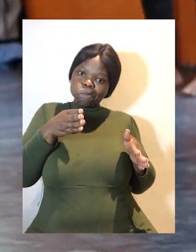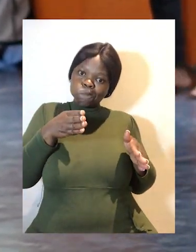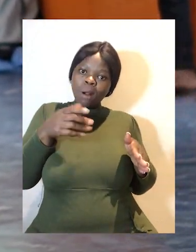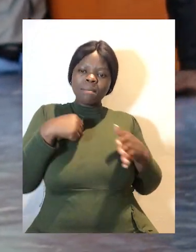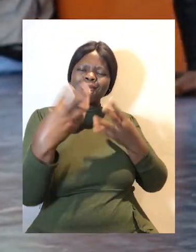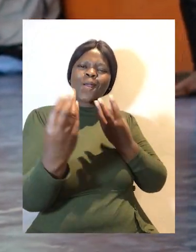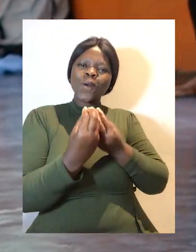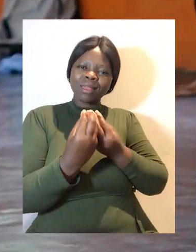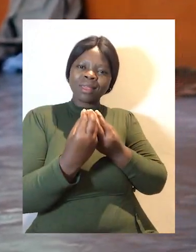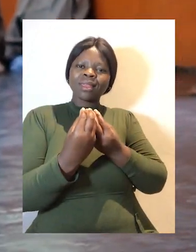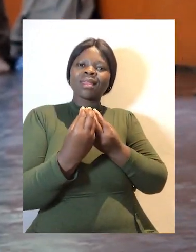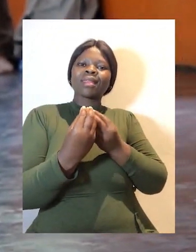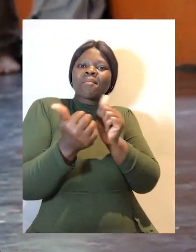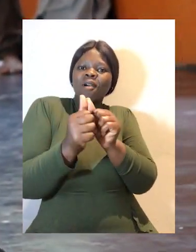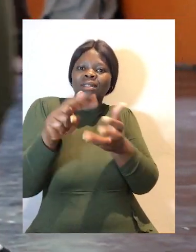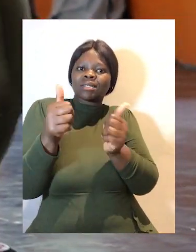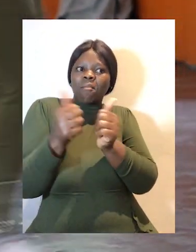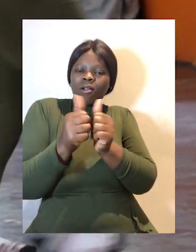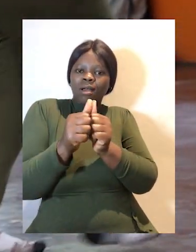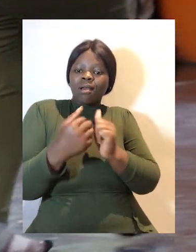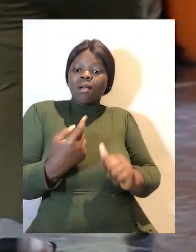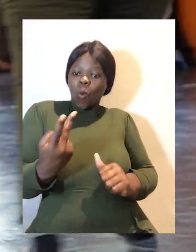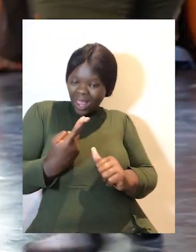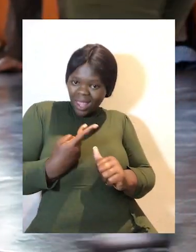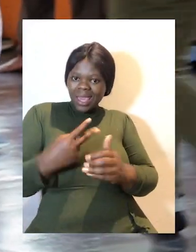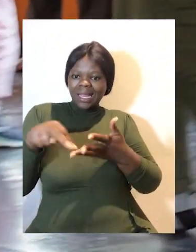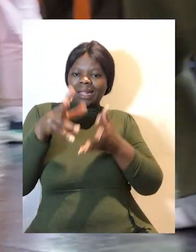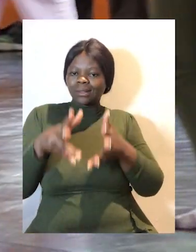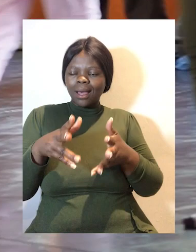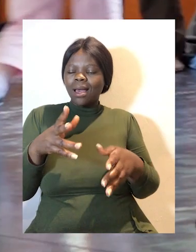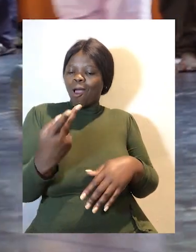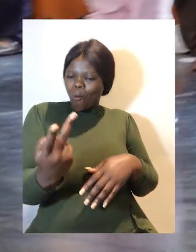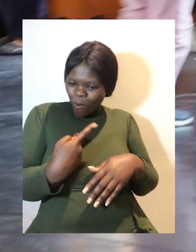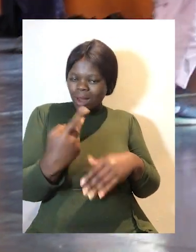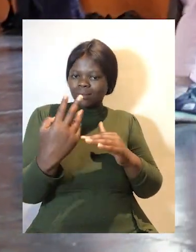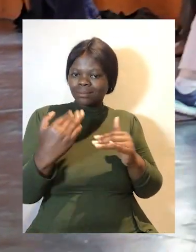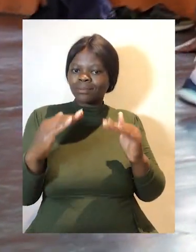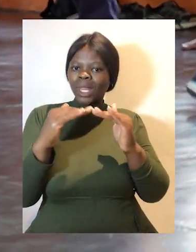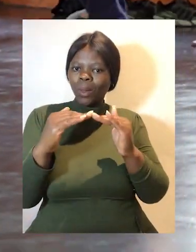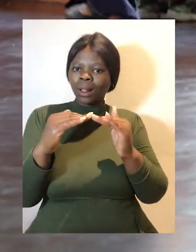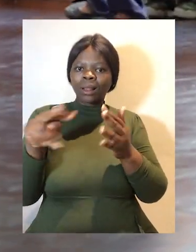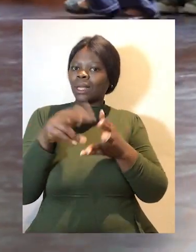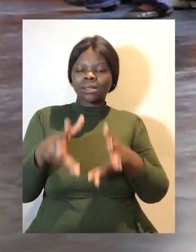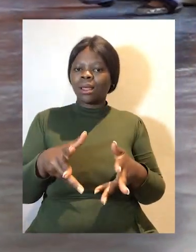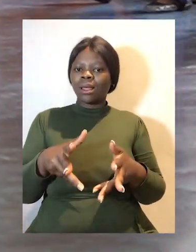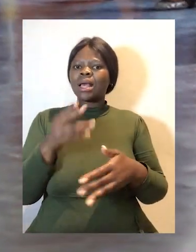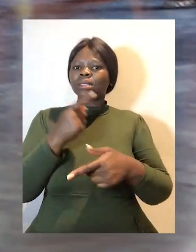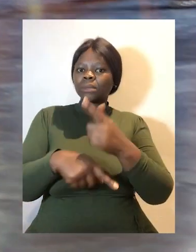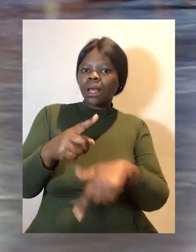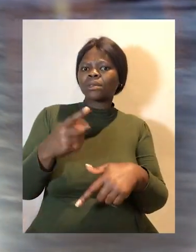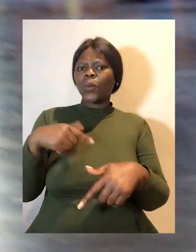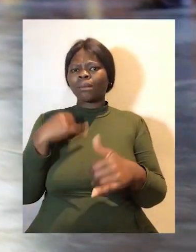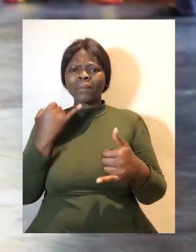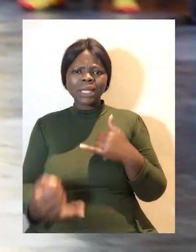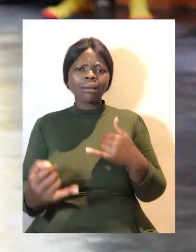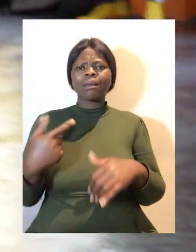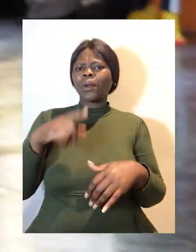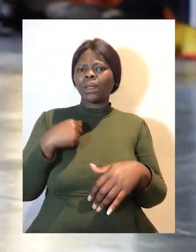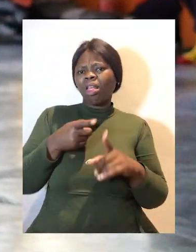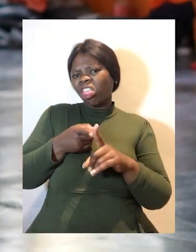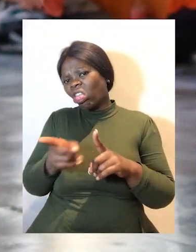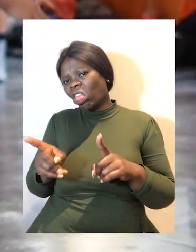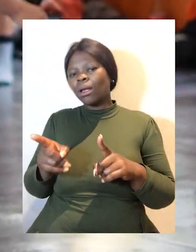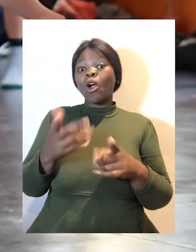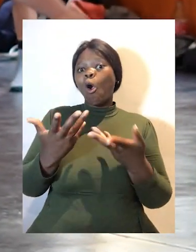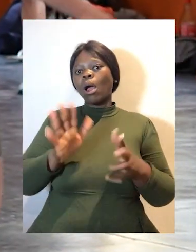stage, I'm just together with him, and we're just dancers, and we're equal and together, and sometimes we're out of balance on stage, and sometimes